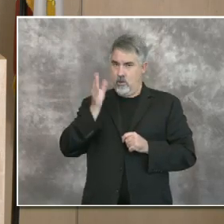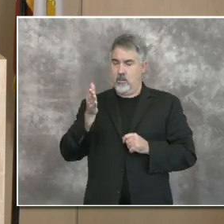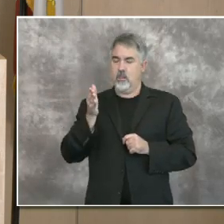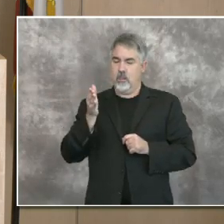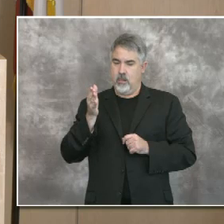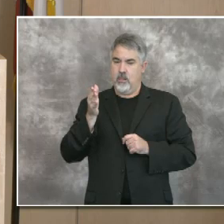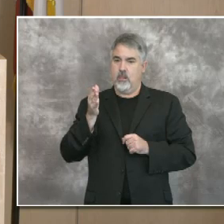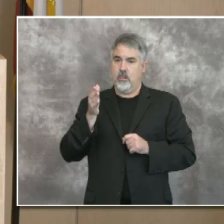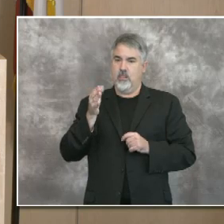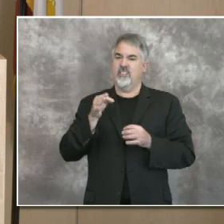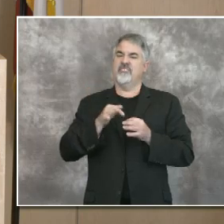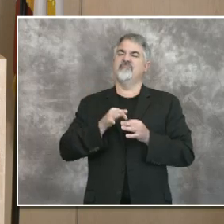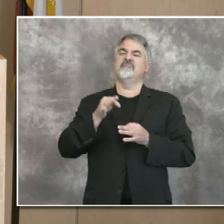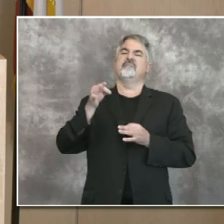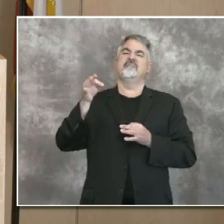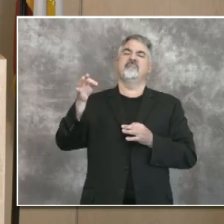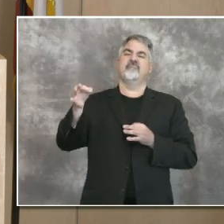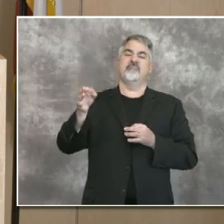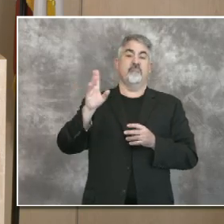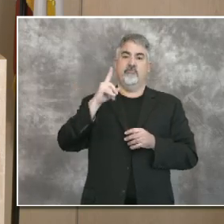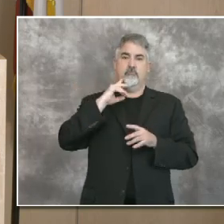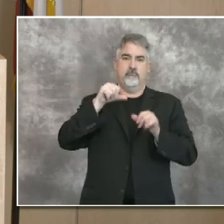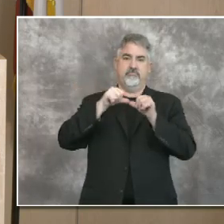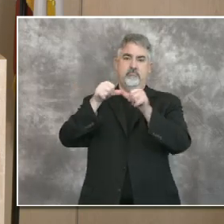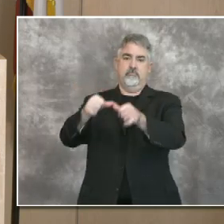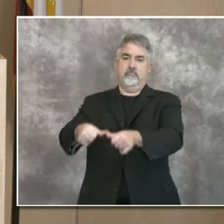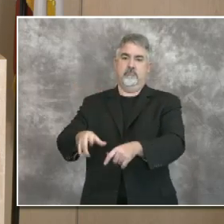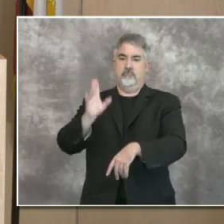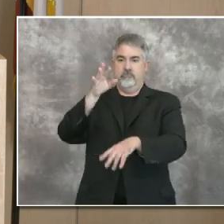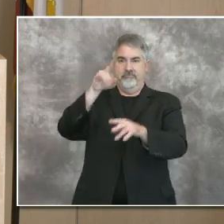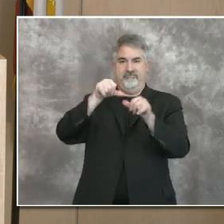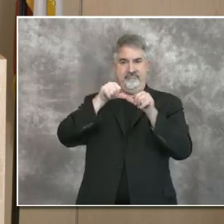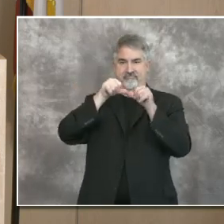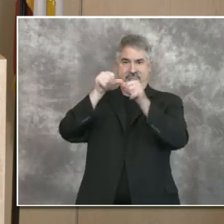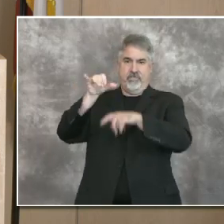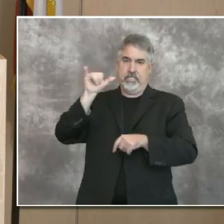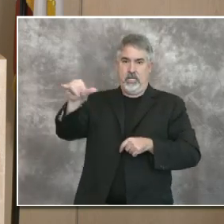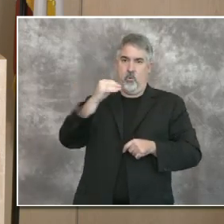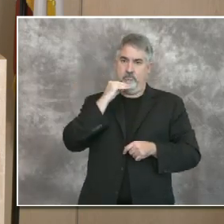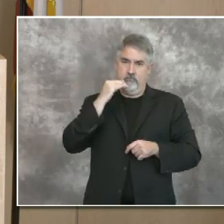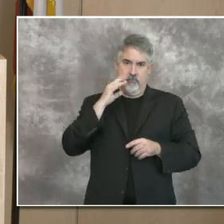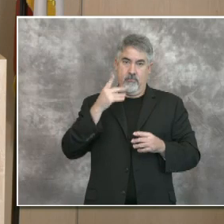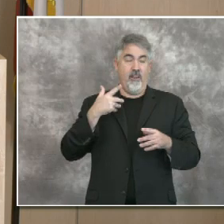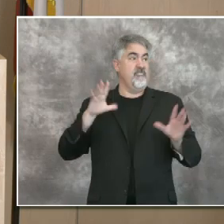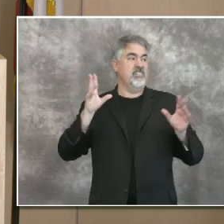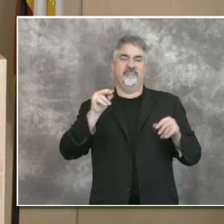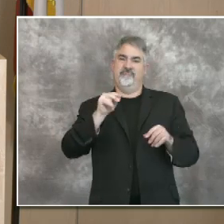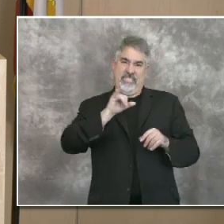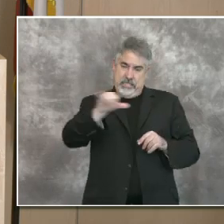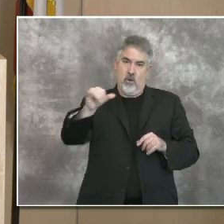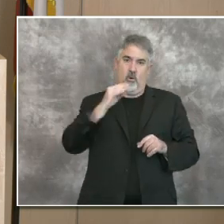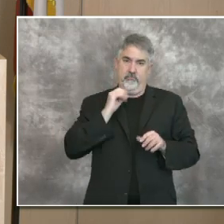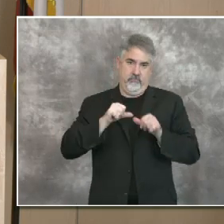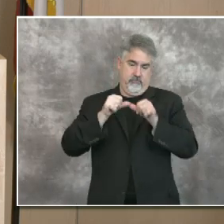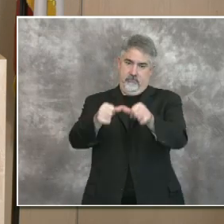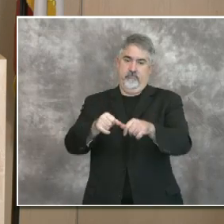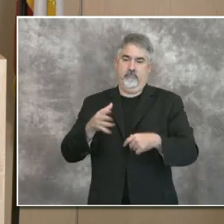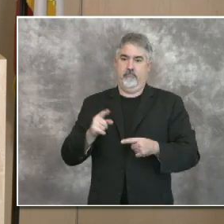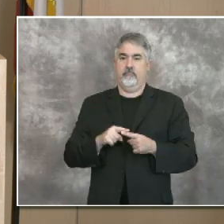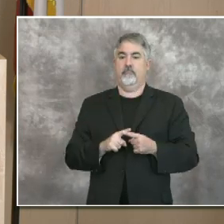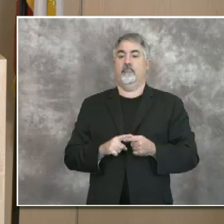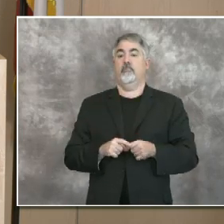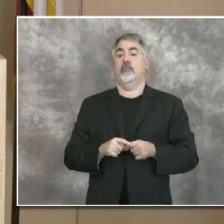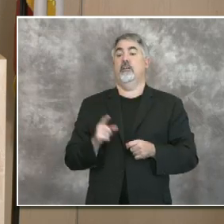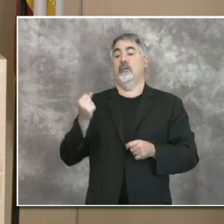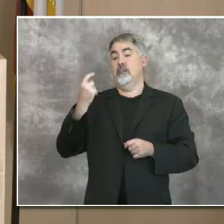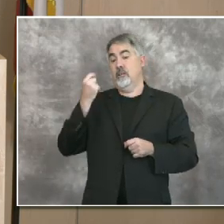indefinitely because we, in terms of opening up, as you heard from the governor yesterday, any